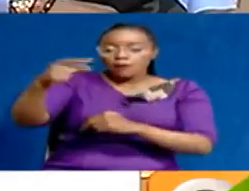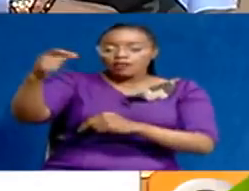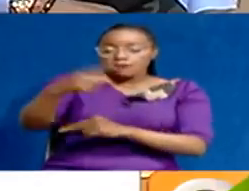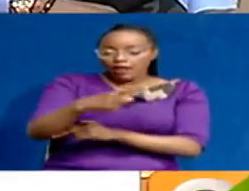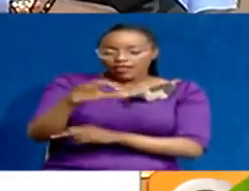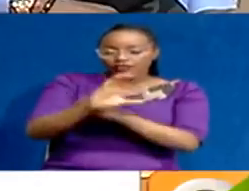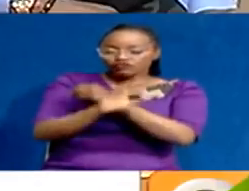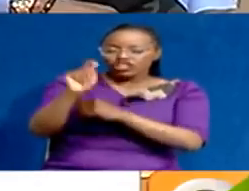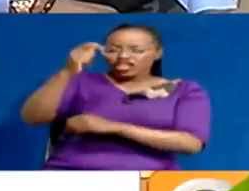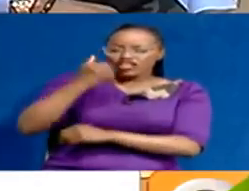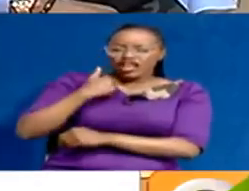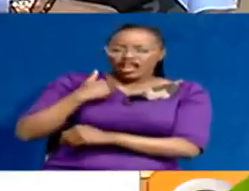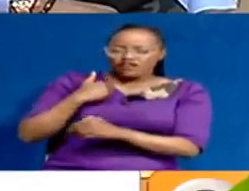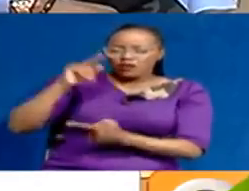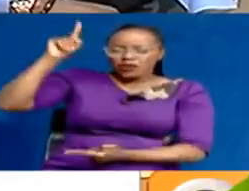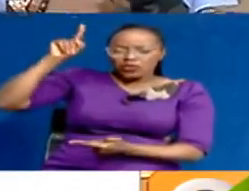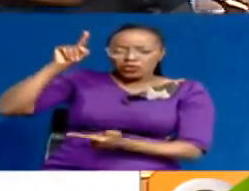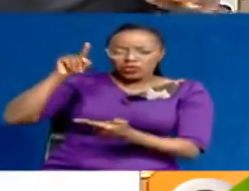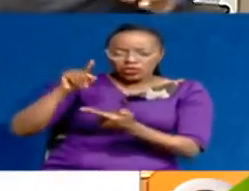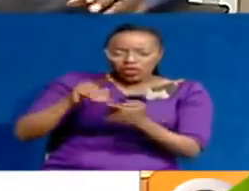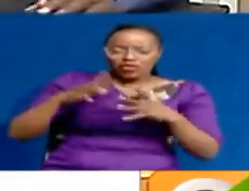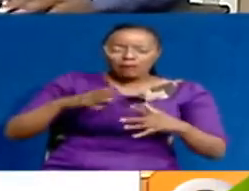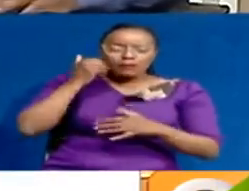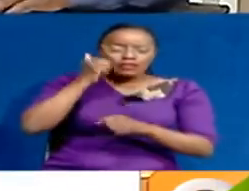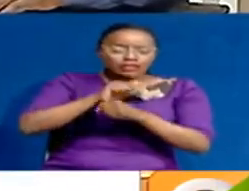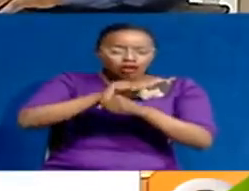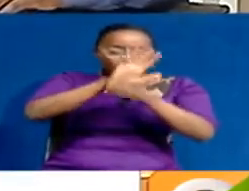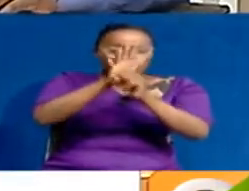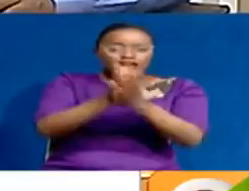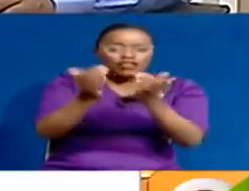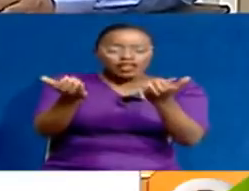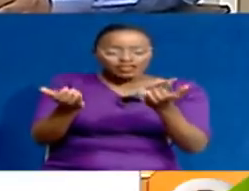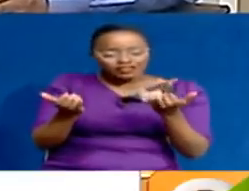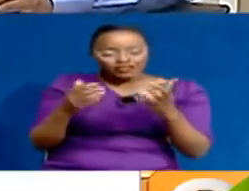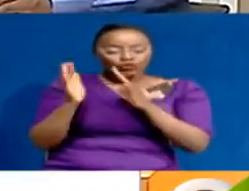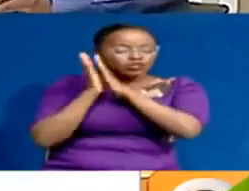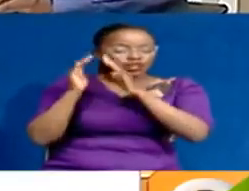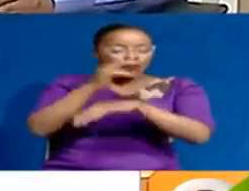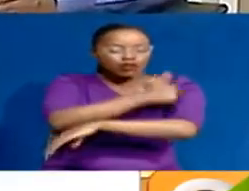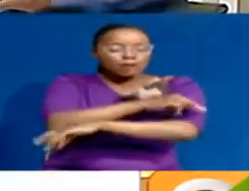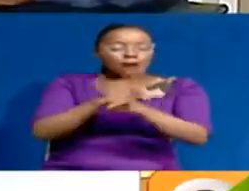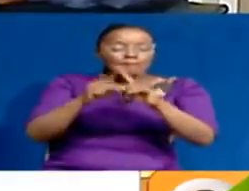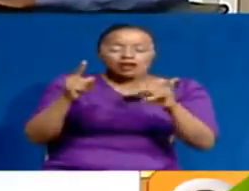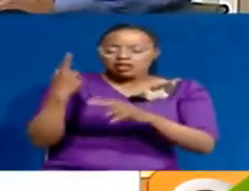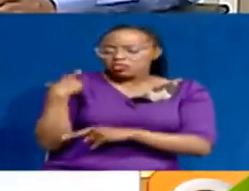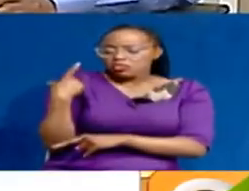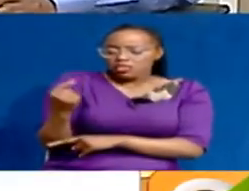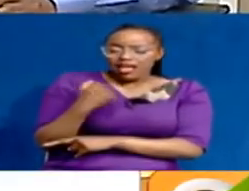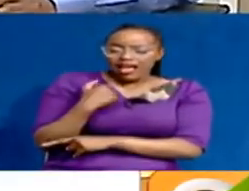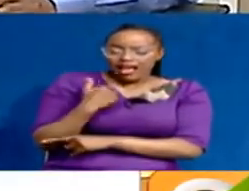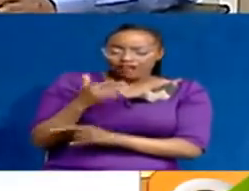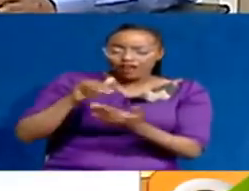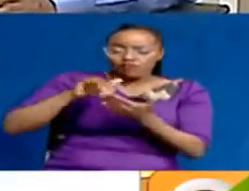Country appeared to be on a lull with reduced number of infections and the need for hospitalization. But the last few days have seen